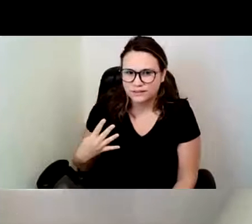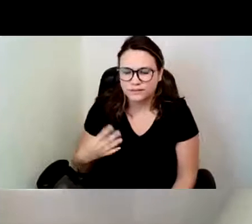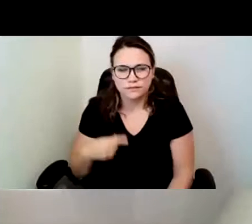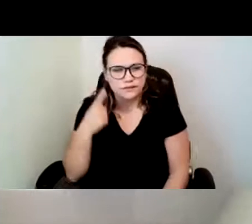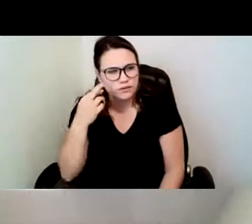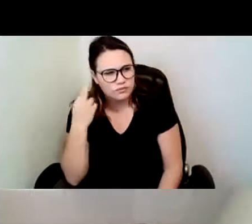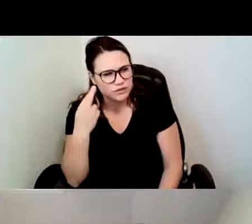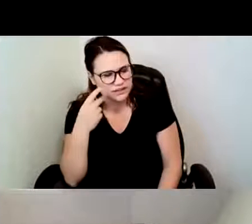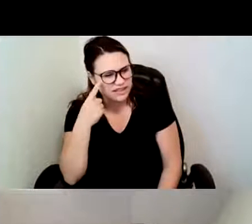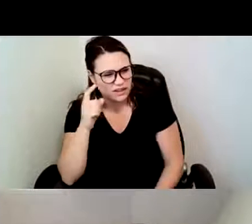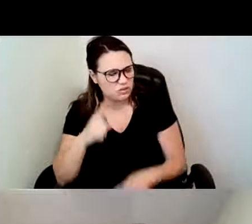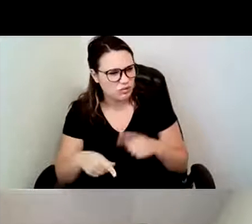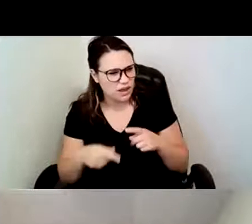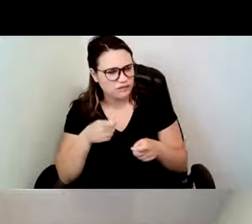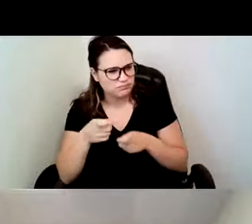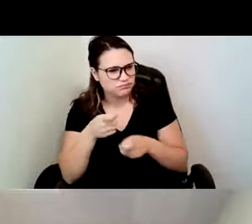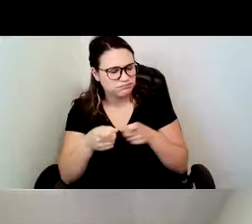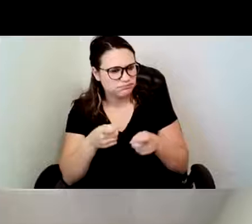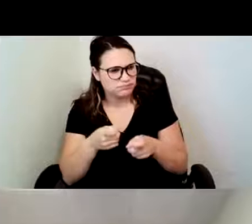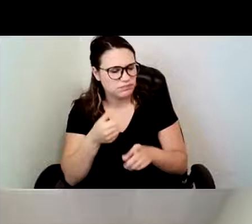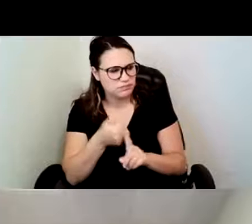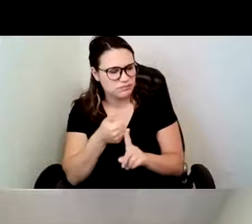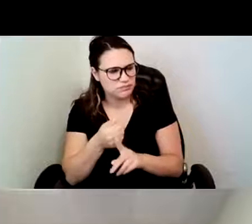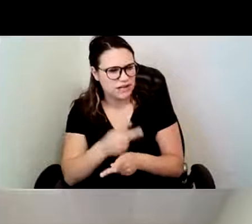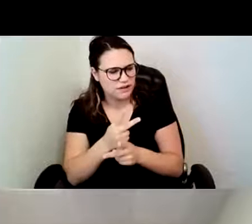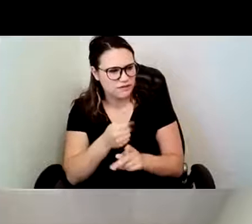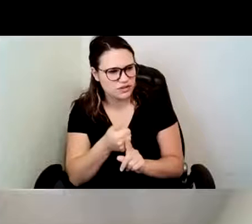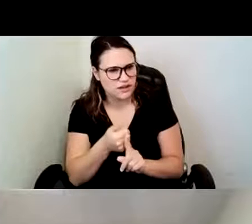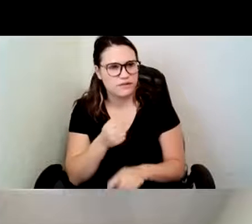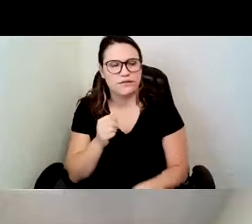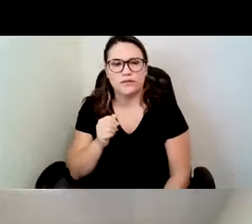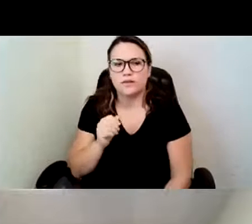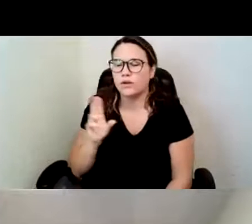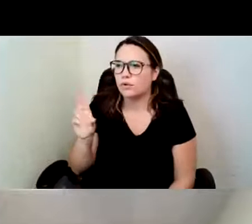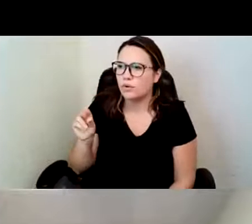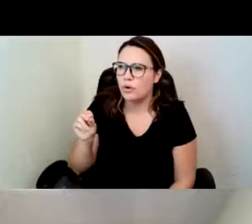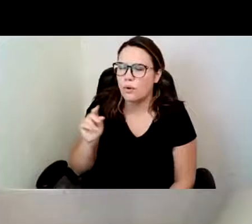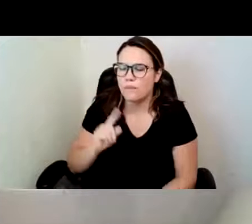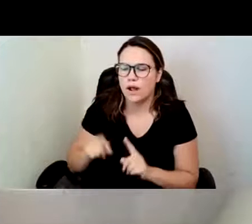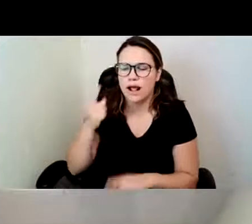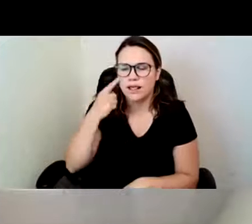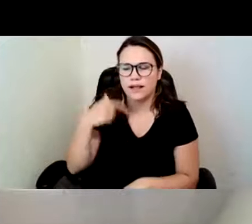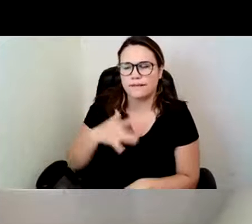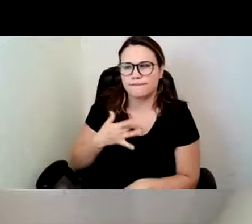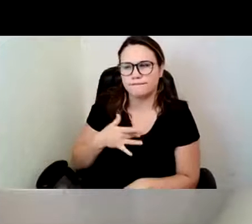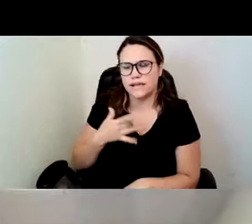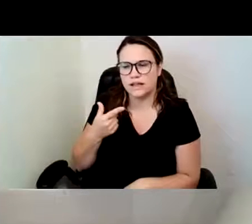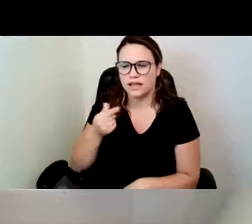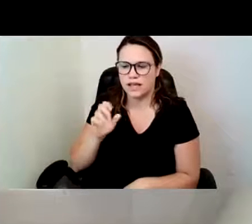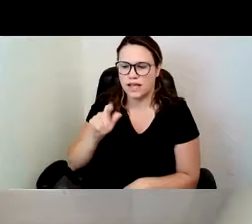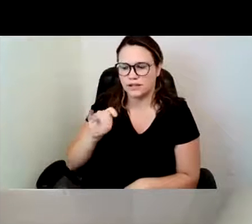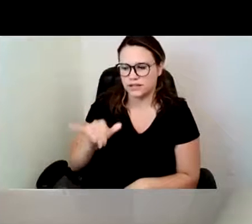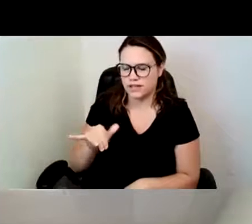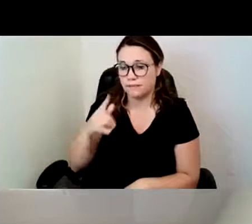that you can't manage on your own? No, but I think maybe he's feeling a little guilty because I do all